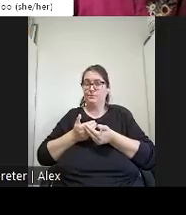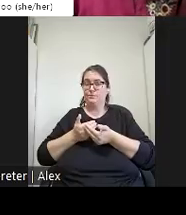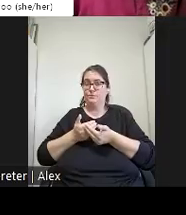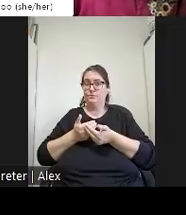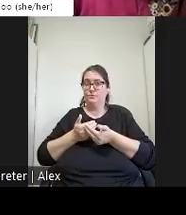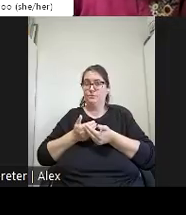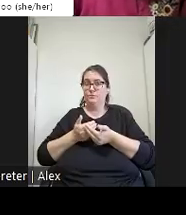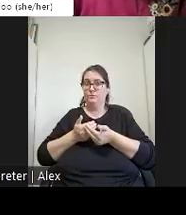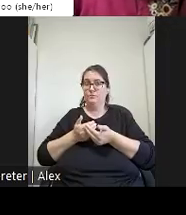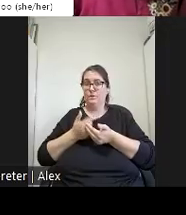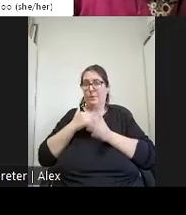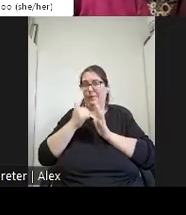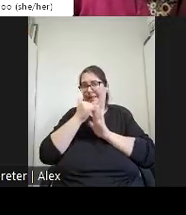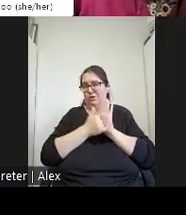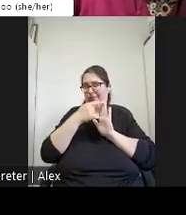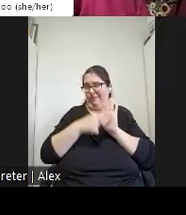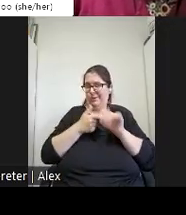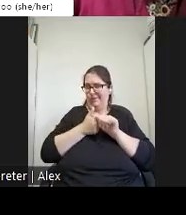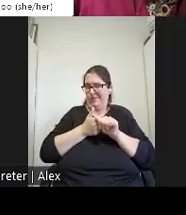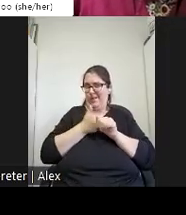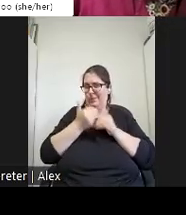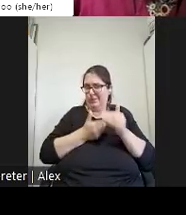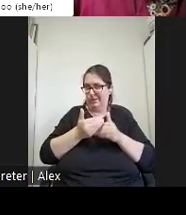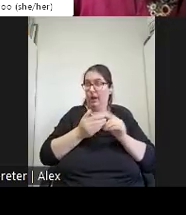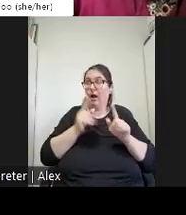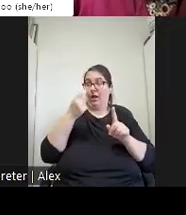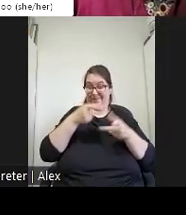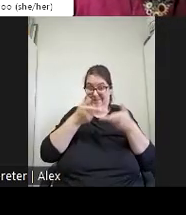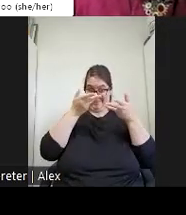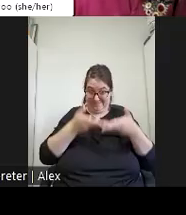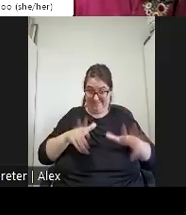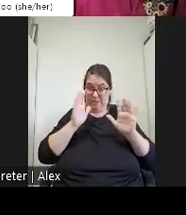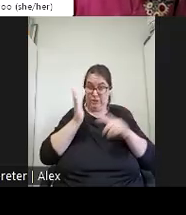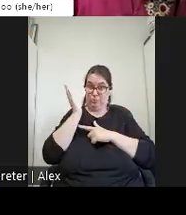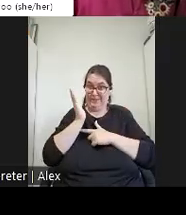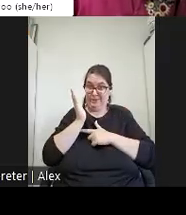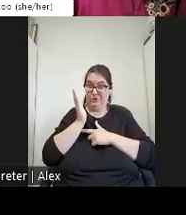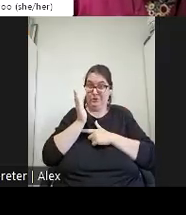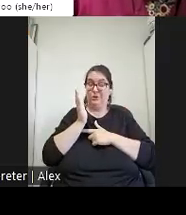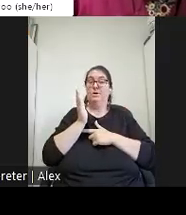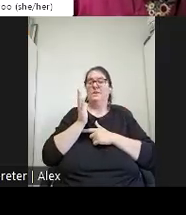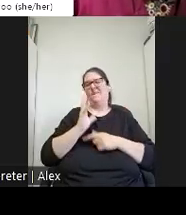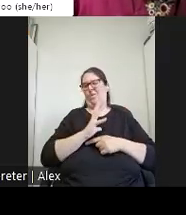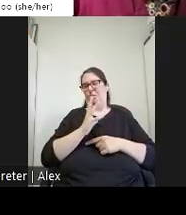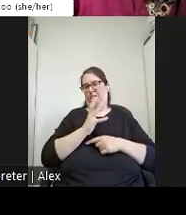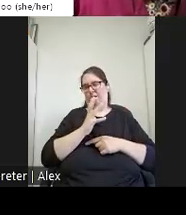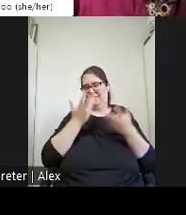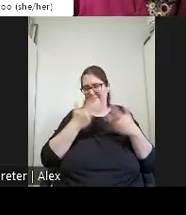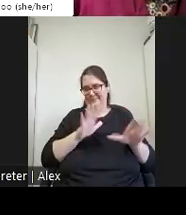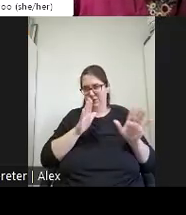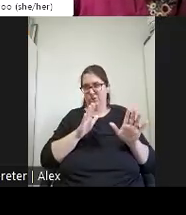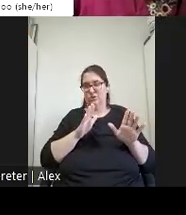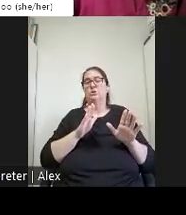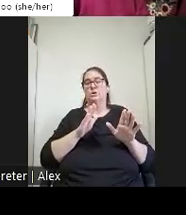activities of the PowerPoint that we have for you. And once we have done our formal content, we will